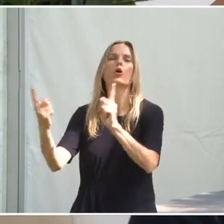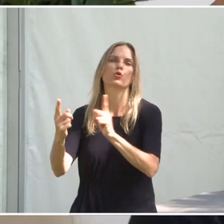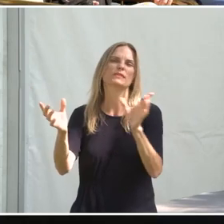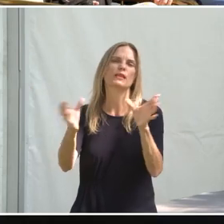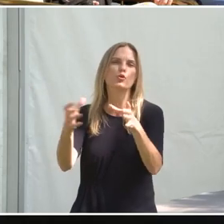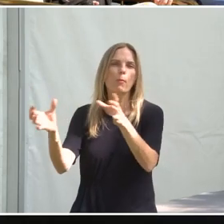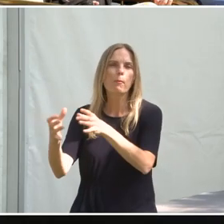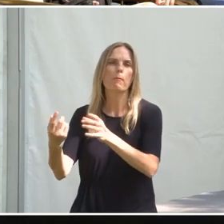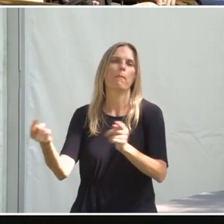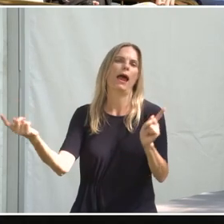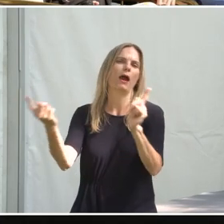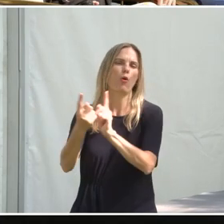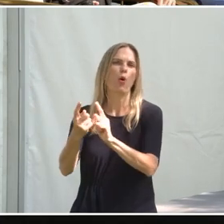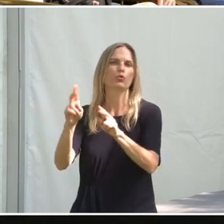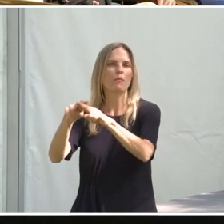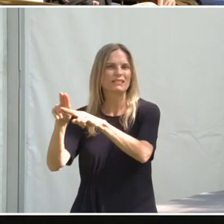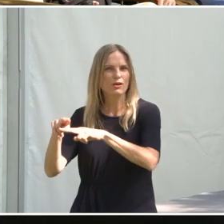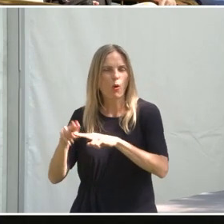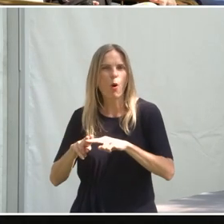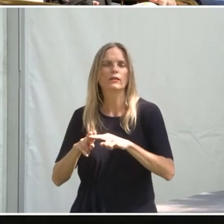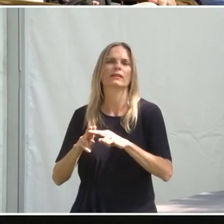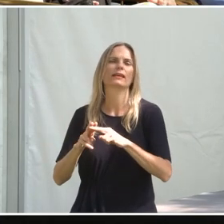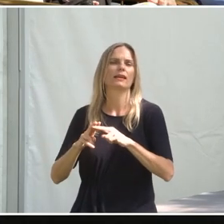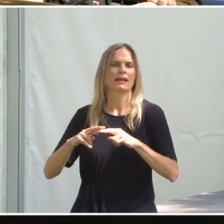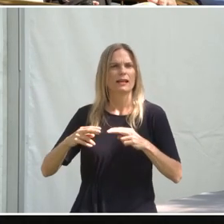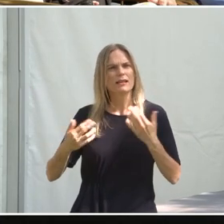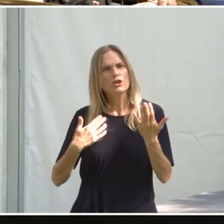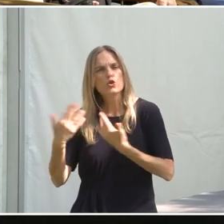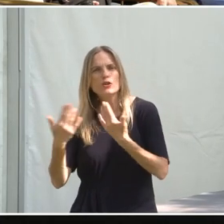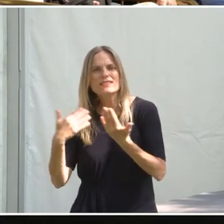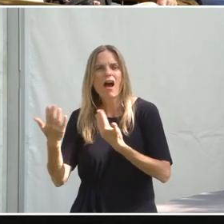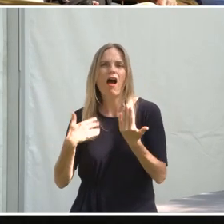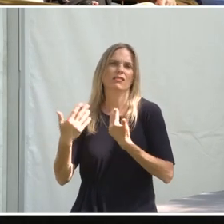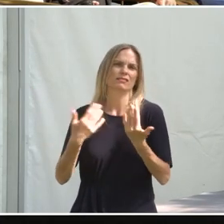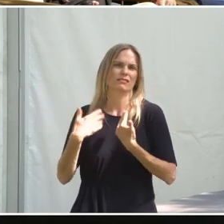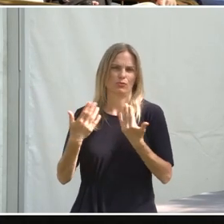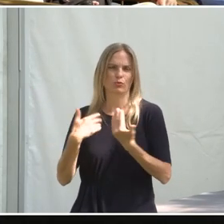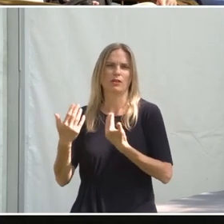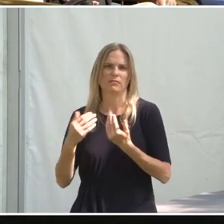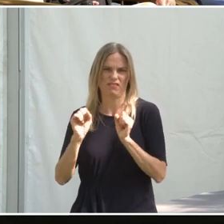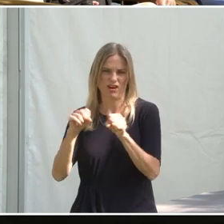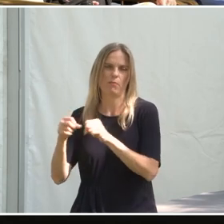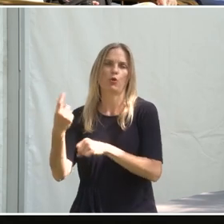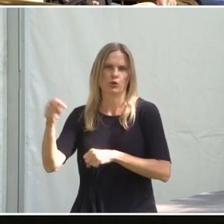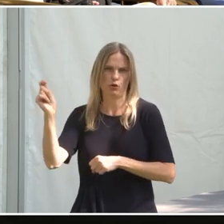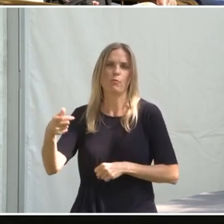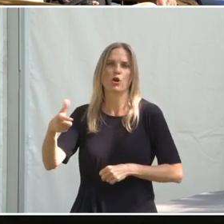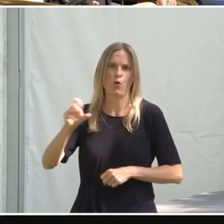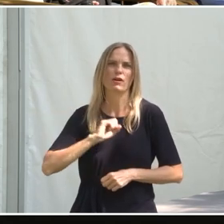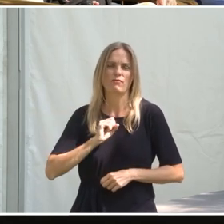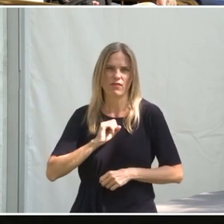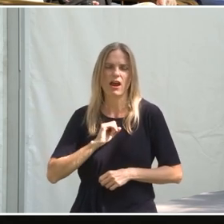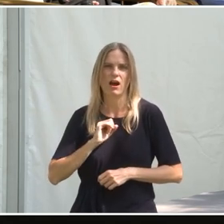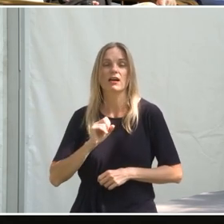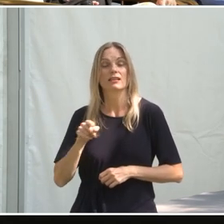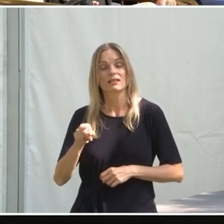building more inclusive social communities. So there's the structural part of it, the design part of it. There's also the peer